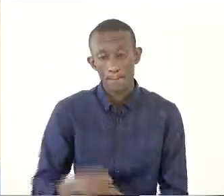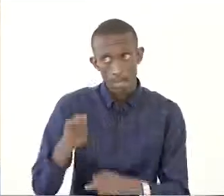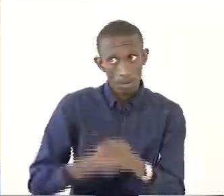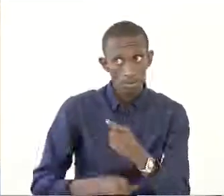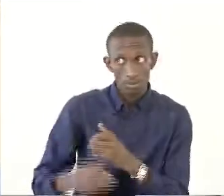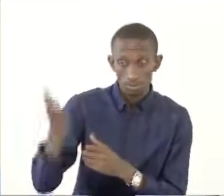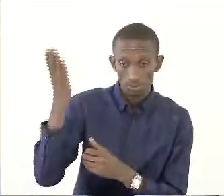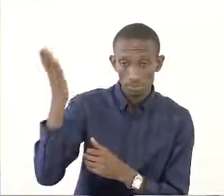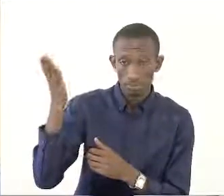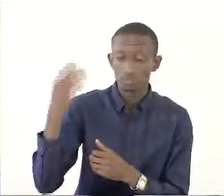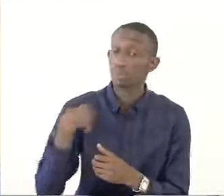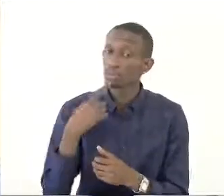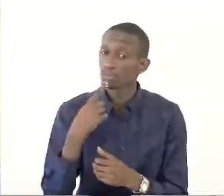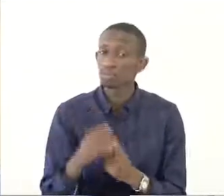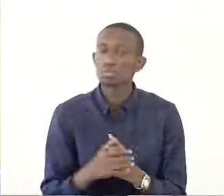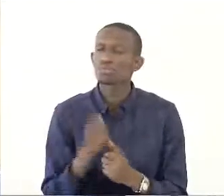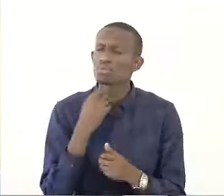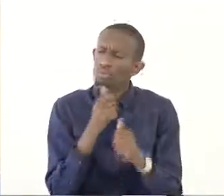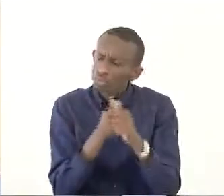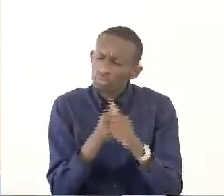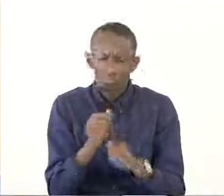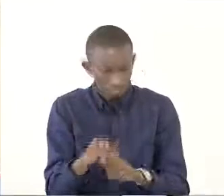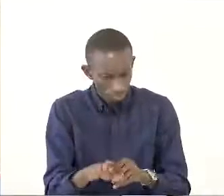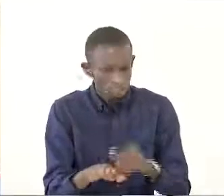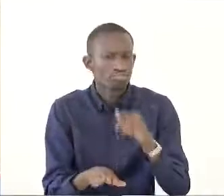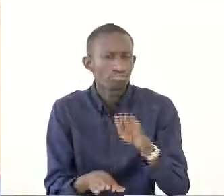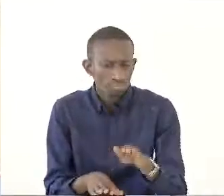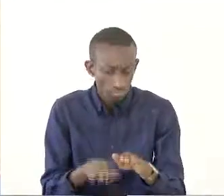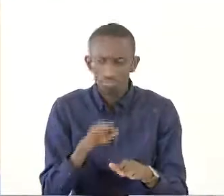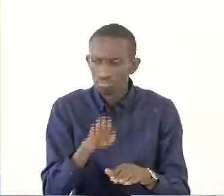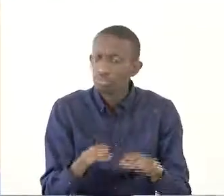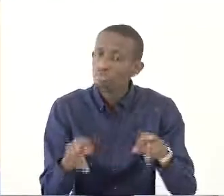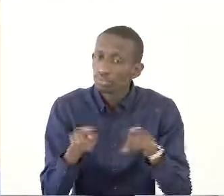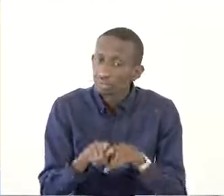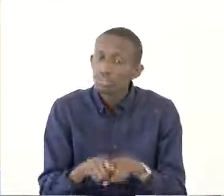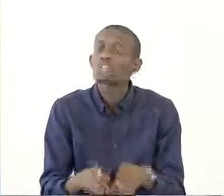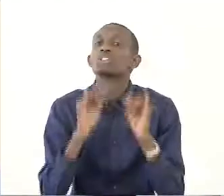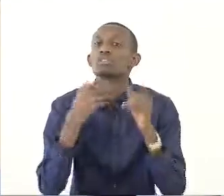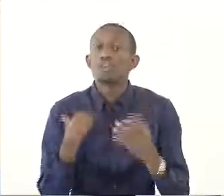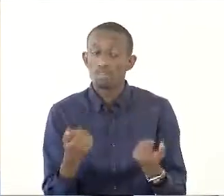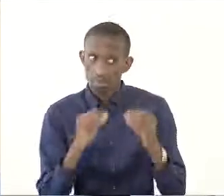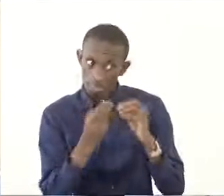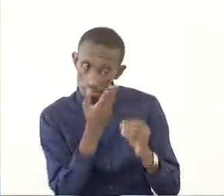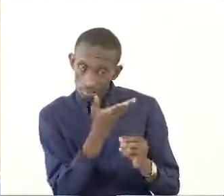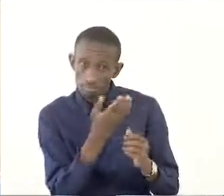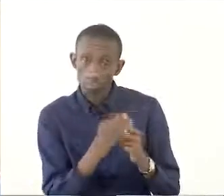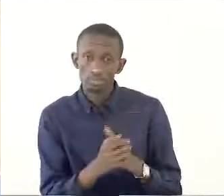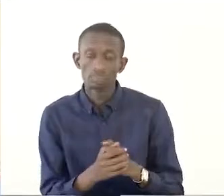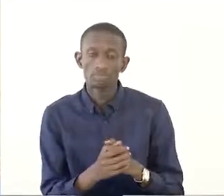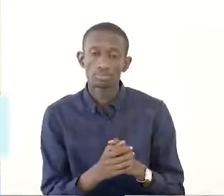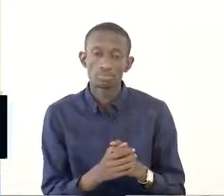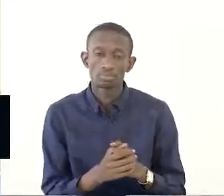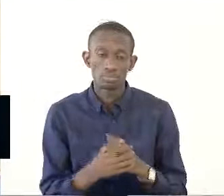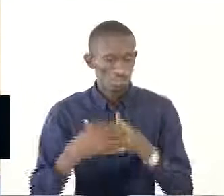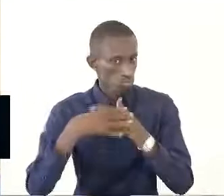you you need to follow the same steps. If I have this content 2 here, I will